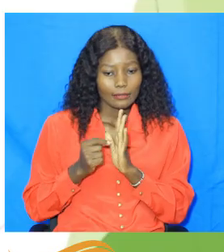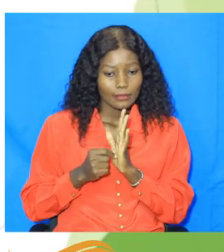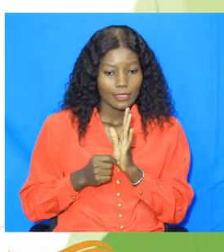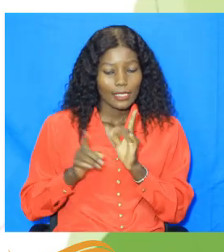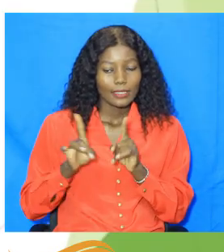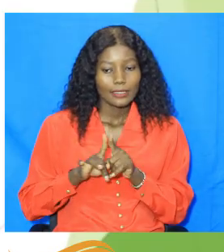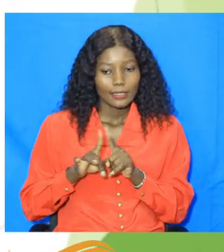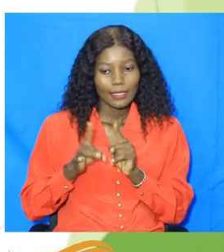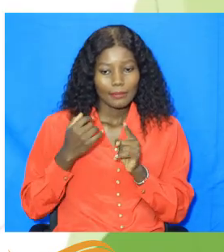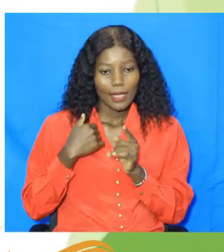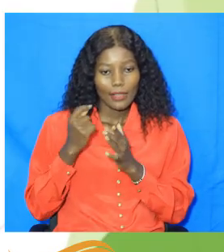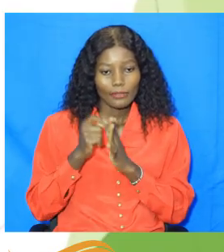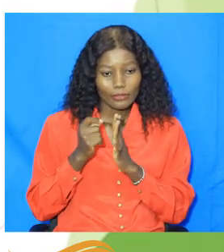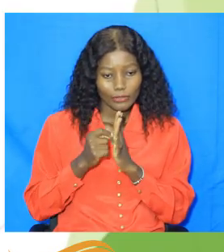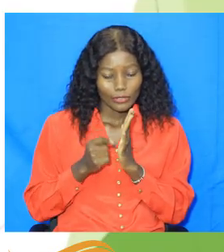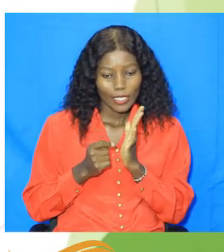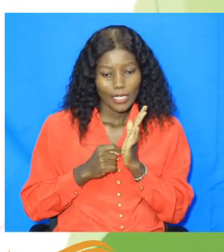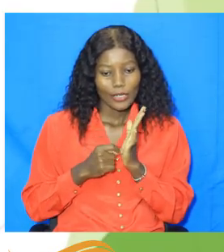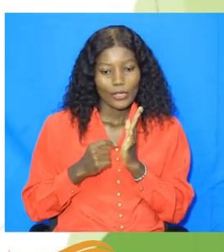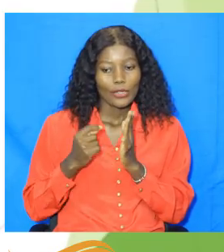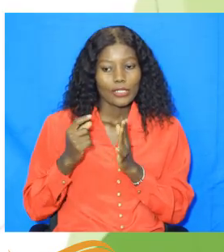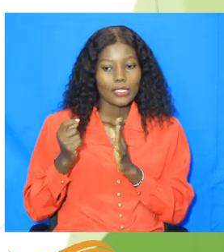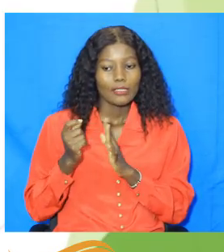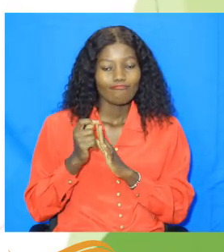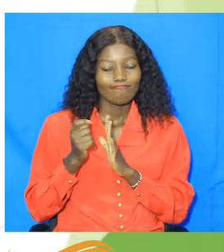also have to record the scores.